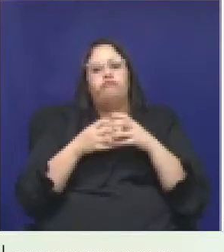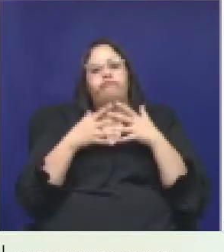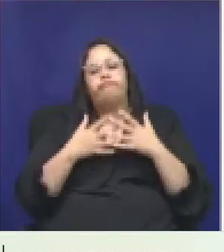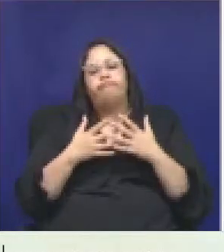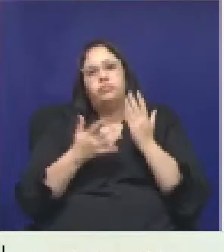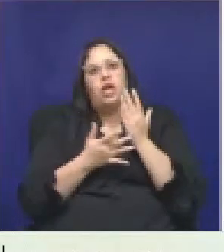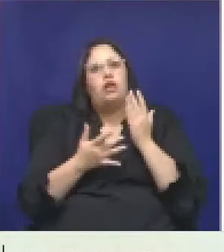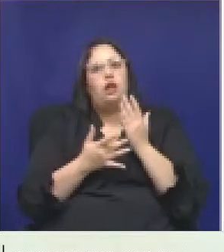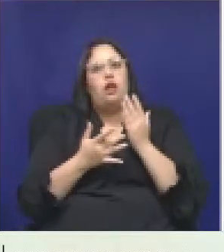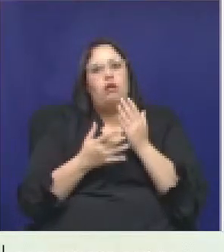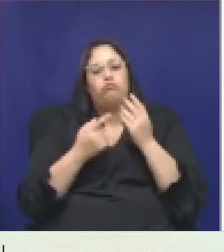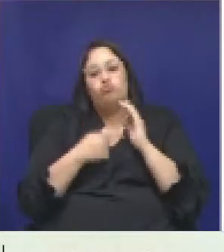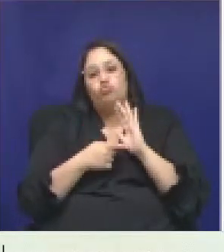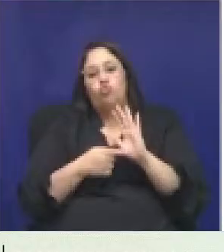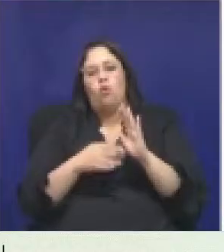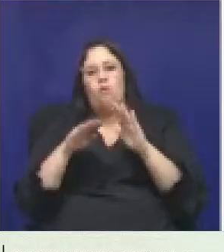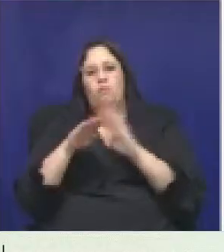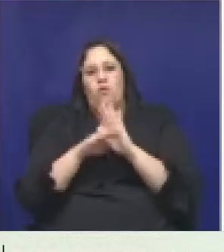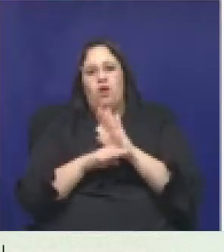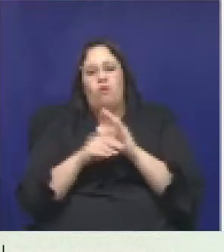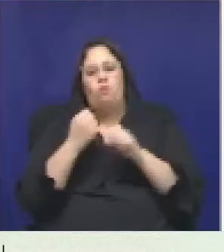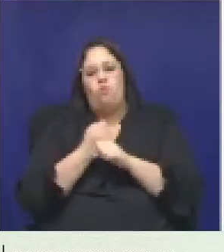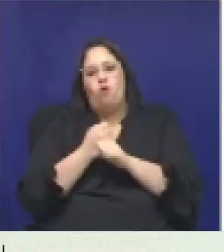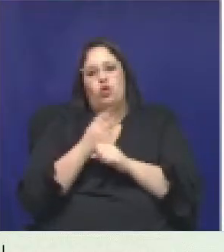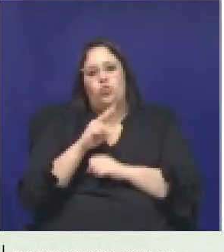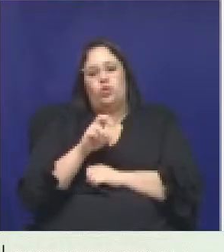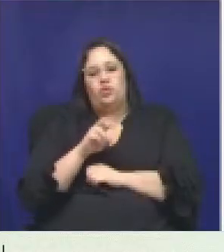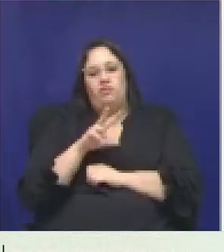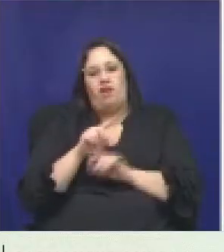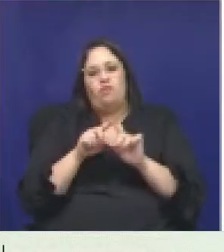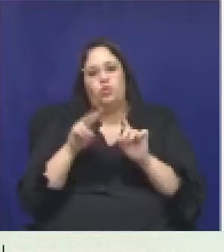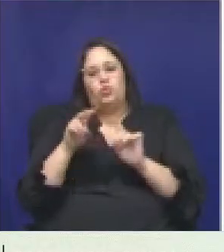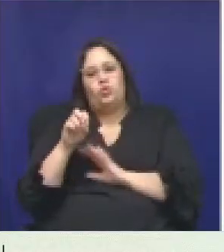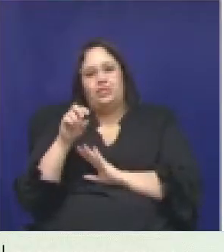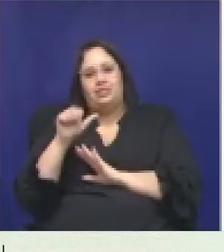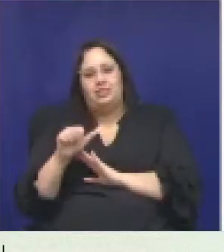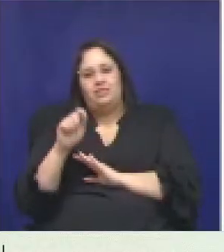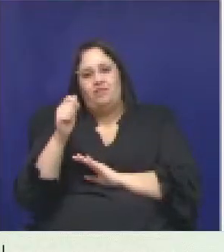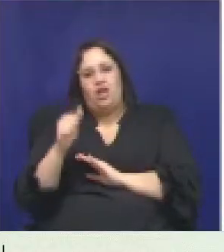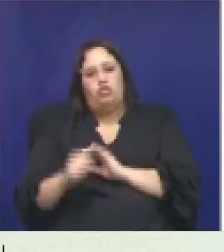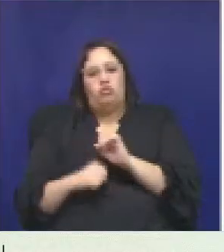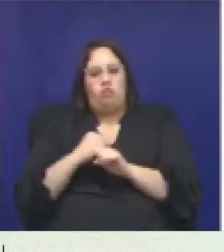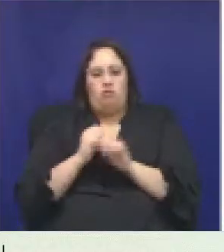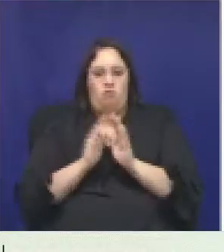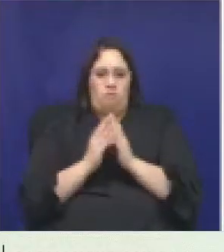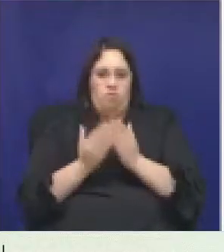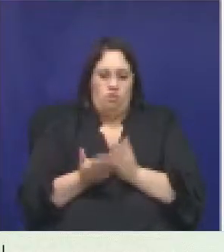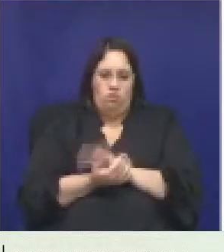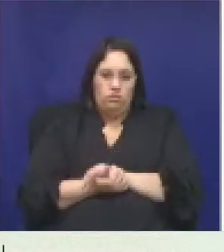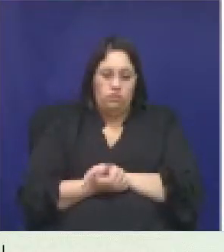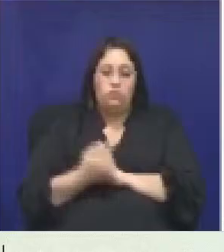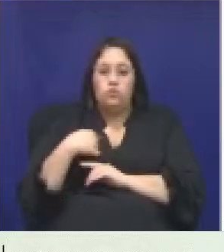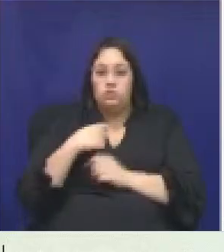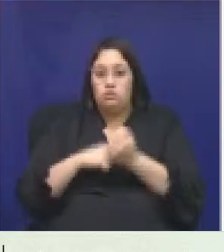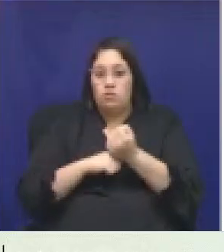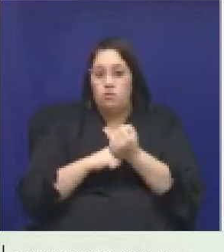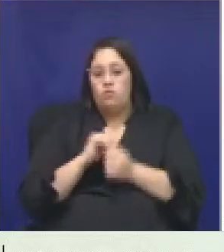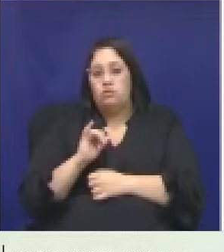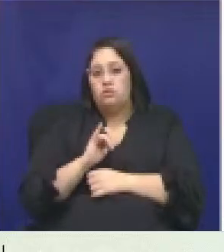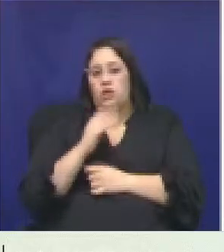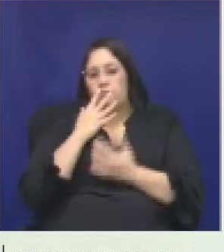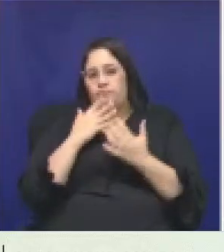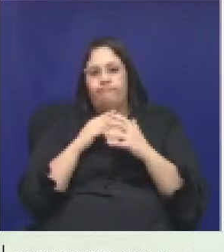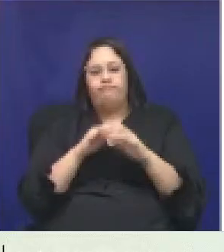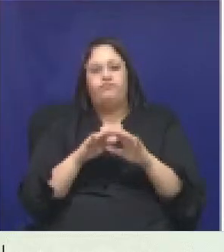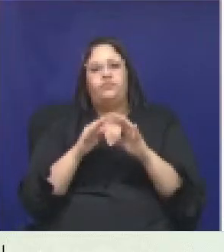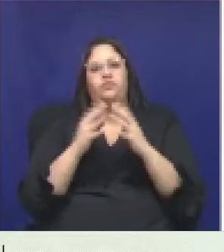technical indicators of the work program of the 2025-2026 financial year book. We also support the implementation of